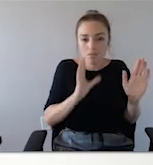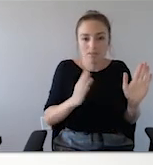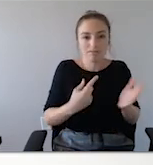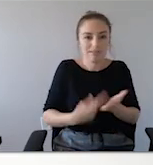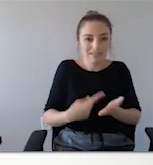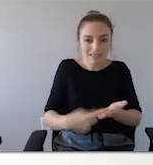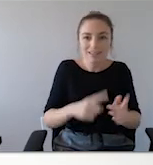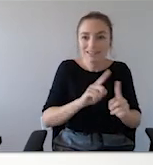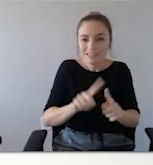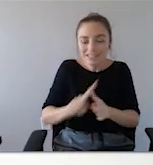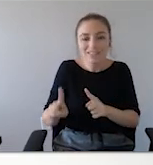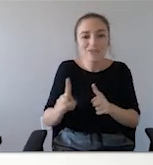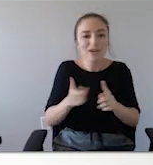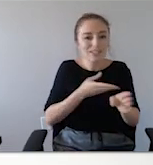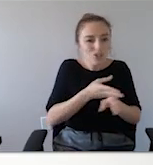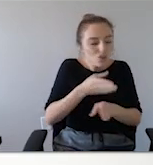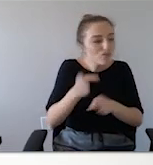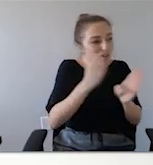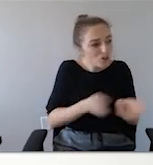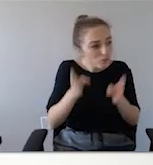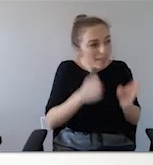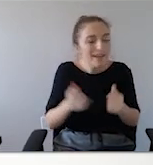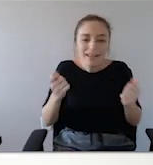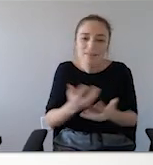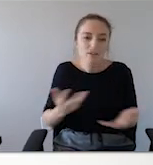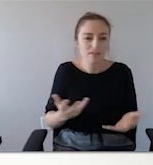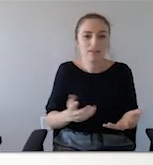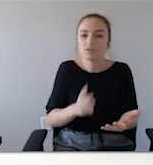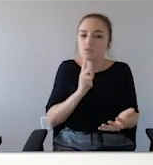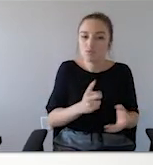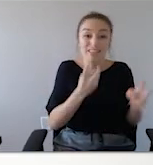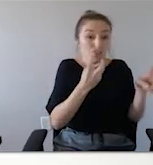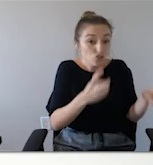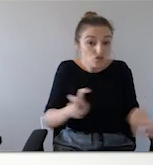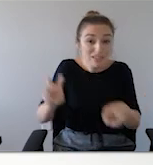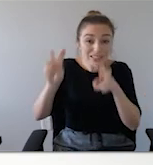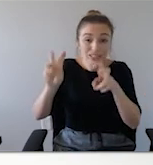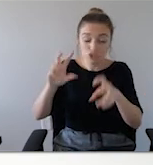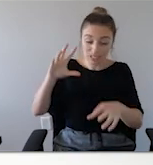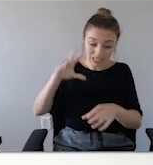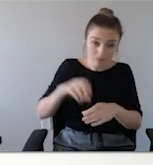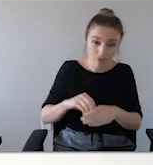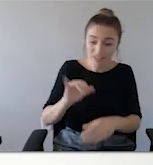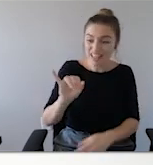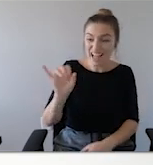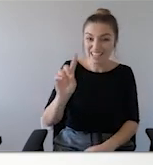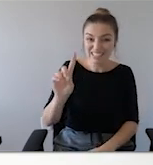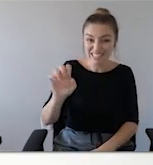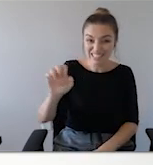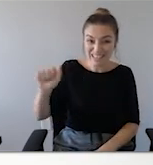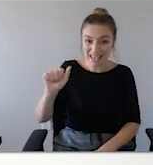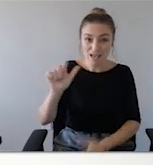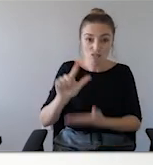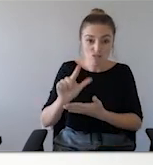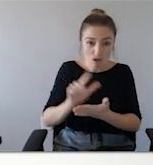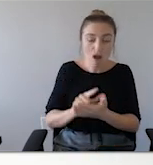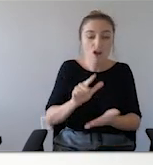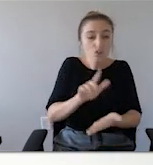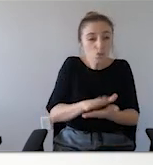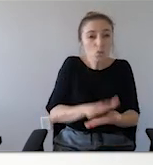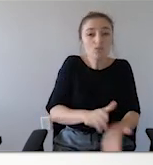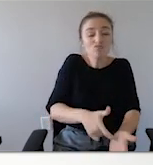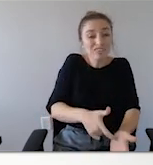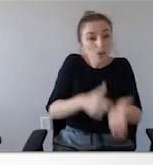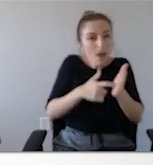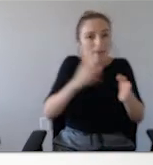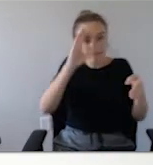So transition is in IDEA law. The schools are required to focus on it. It's not usually something